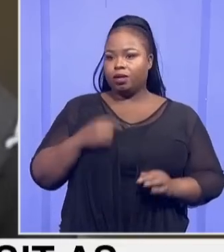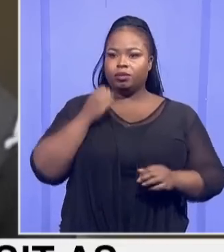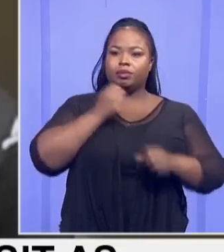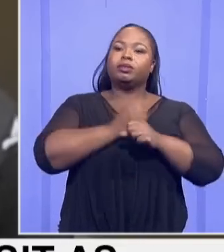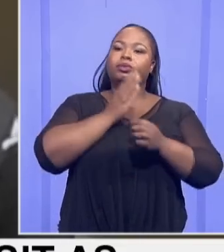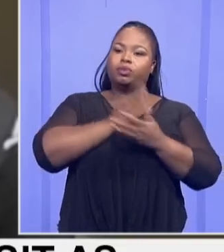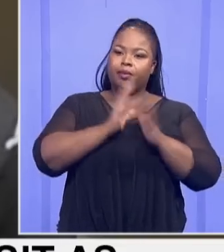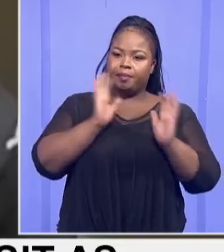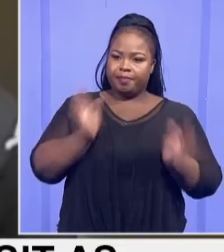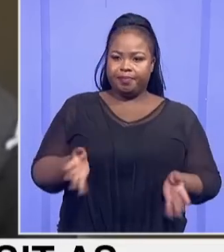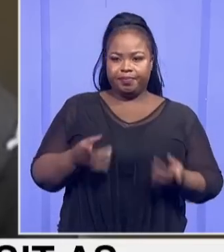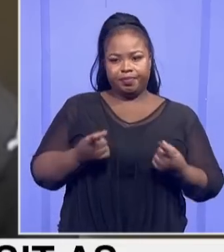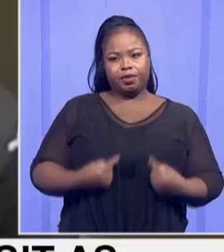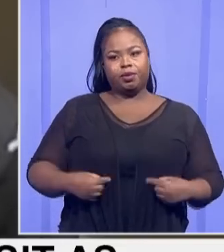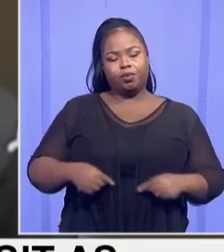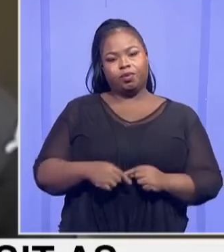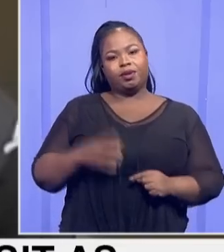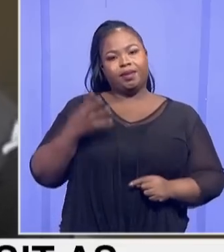that we have